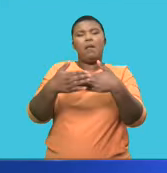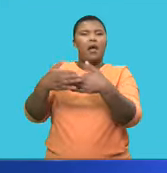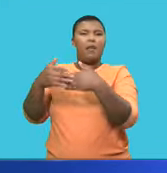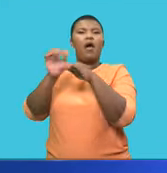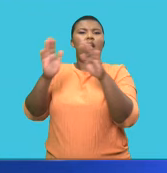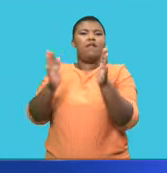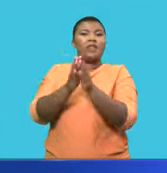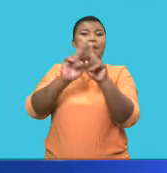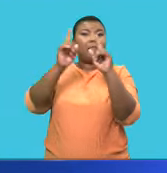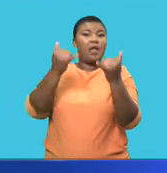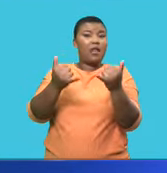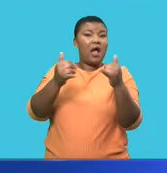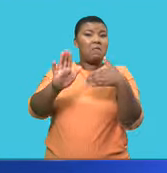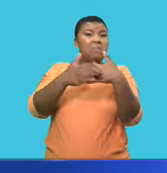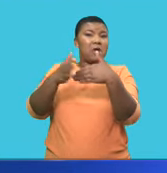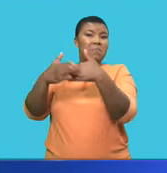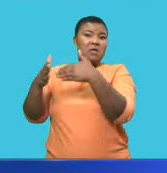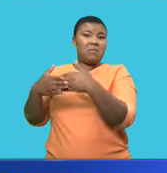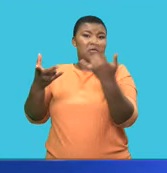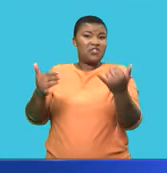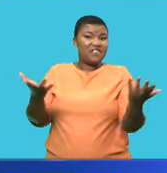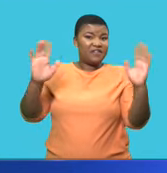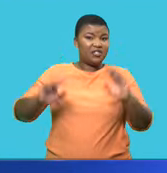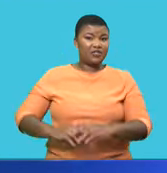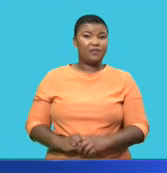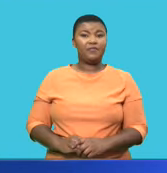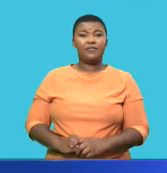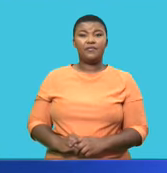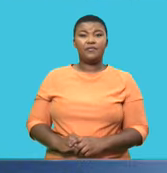mmalwa ba lletsweng ke ditshipi kamehong ya bona ya ho hweba ka dithethefatsi.